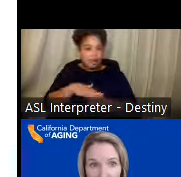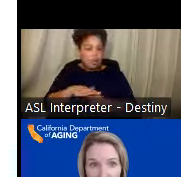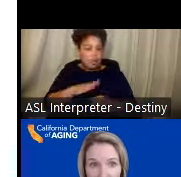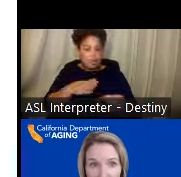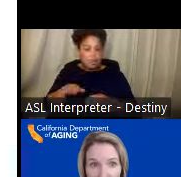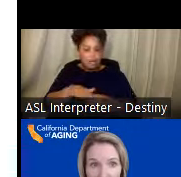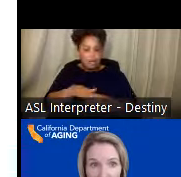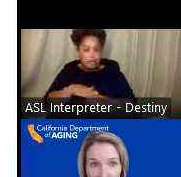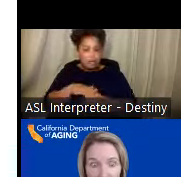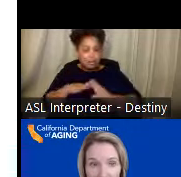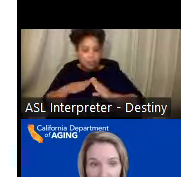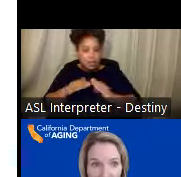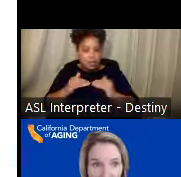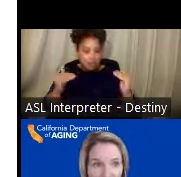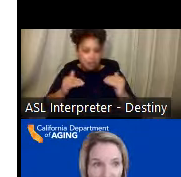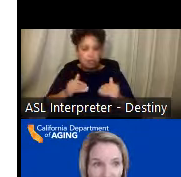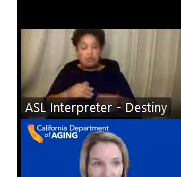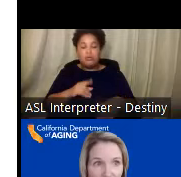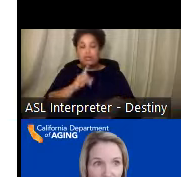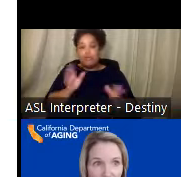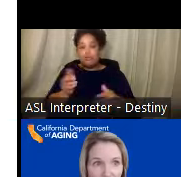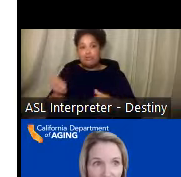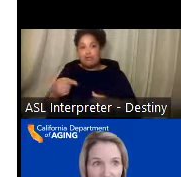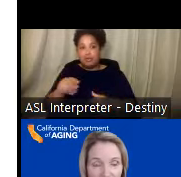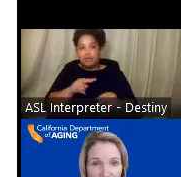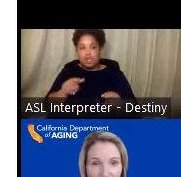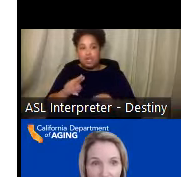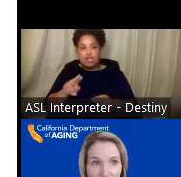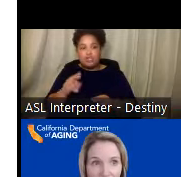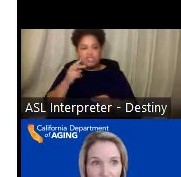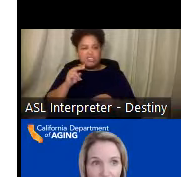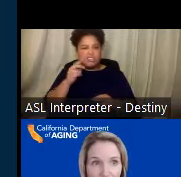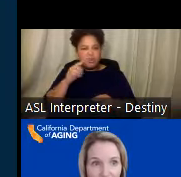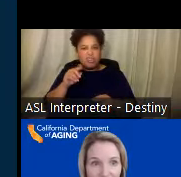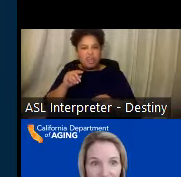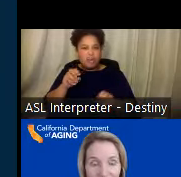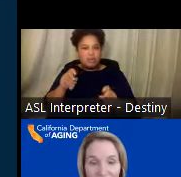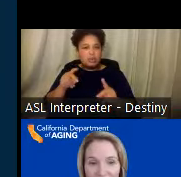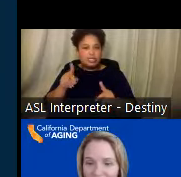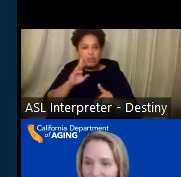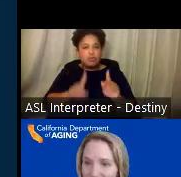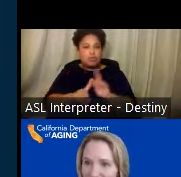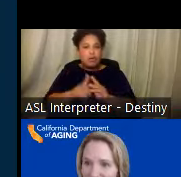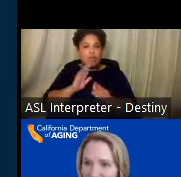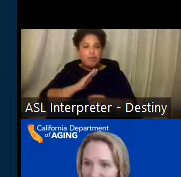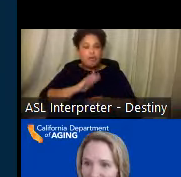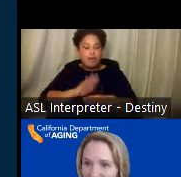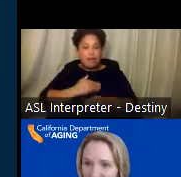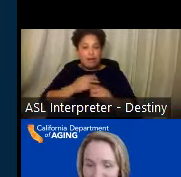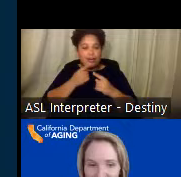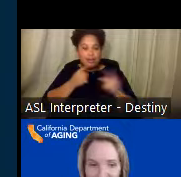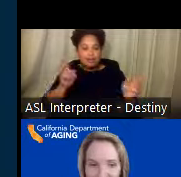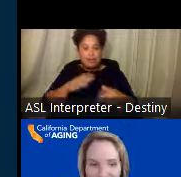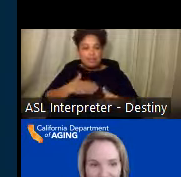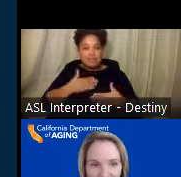So we encourage you all to look for that opportunity in our announcements. Next slide, please. So now it's my pleasure to turn it